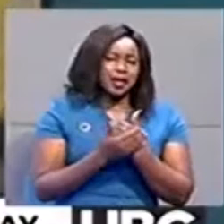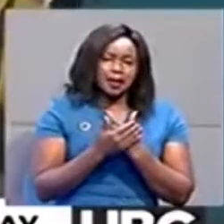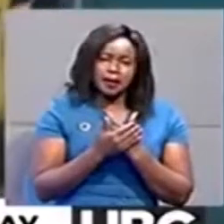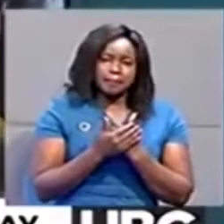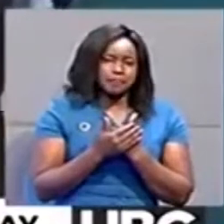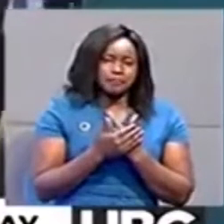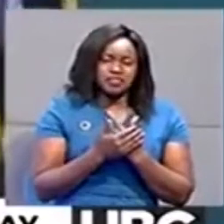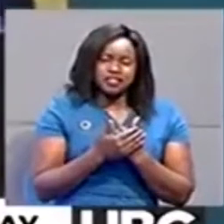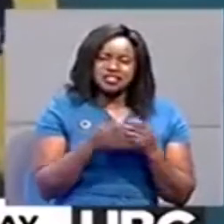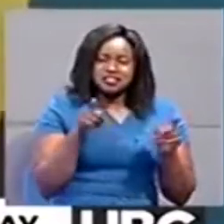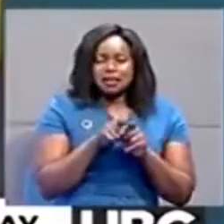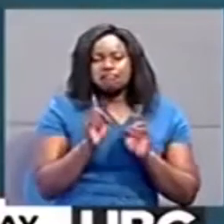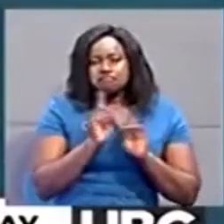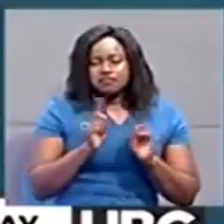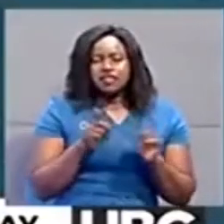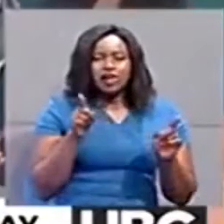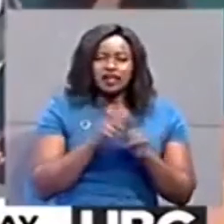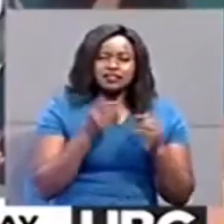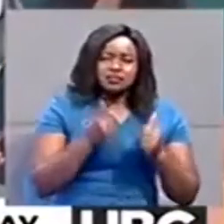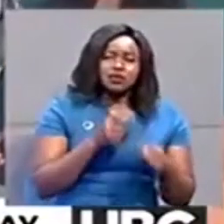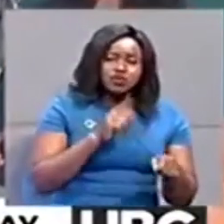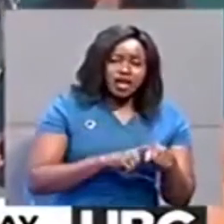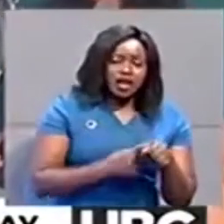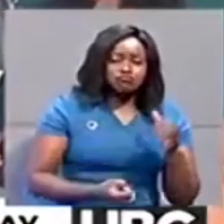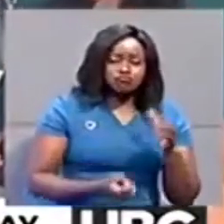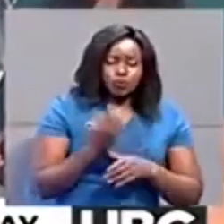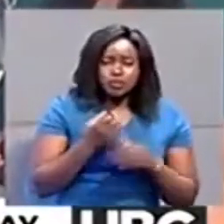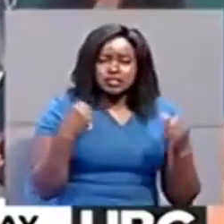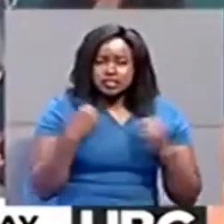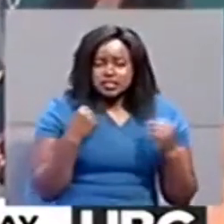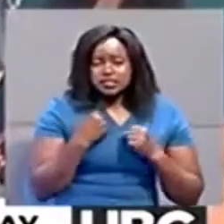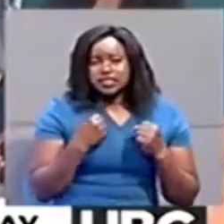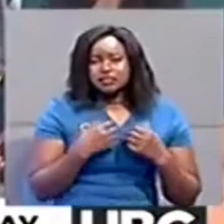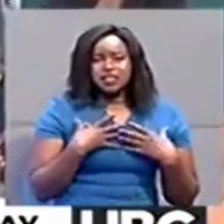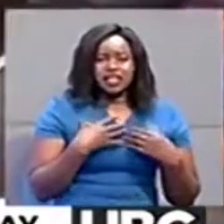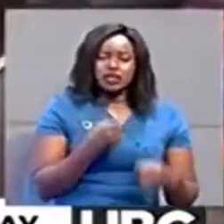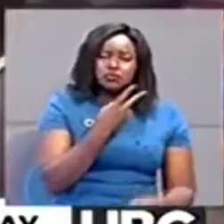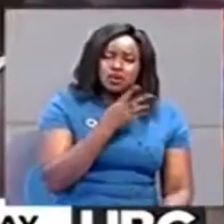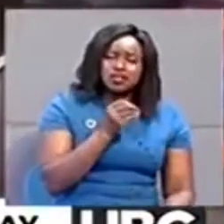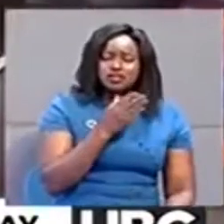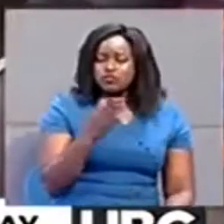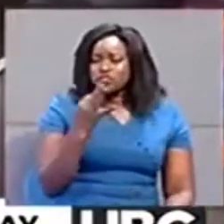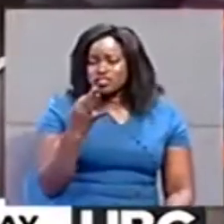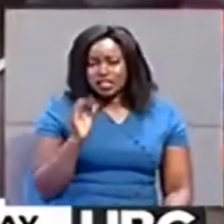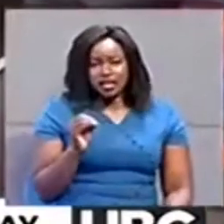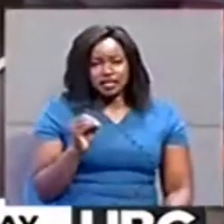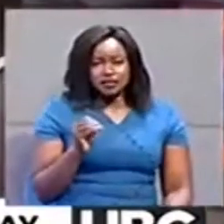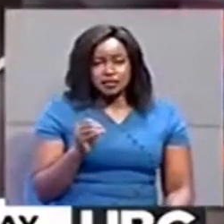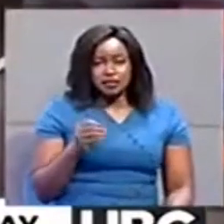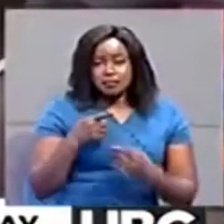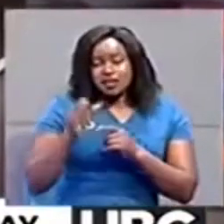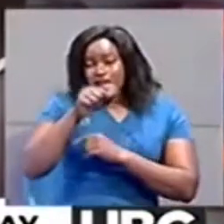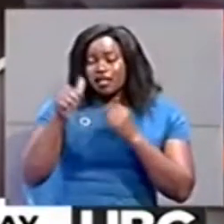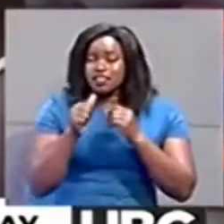these lower families stands at 20%, lower than in high-income households, where recovery is at